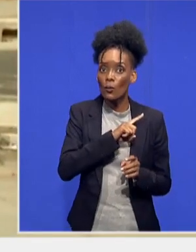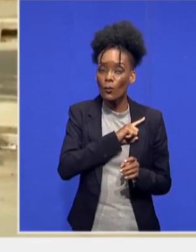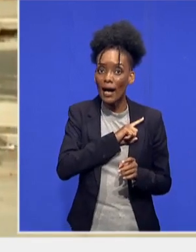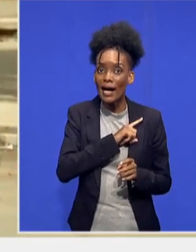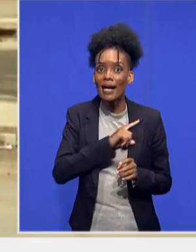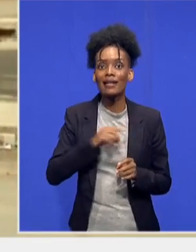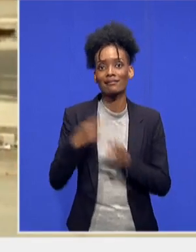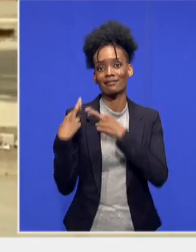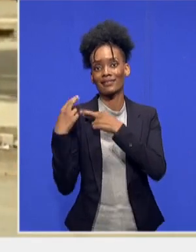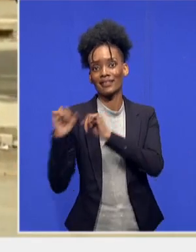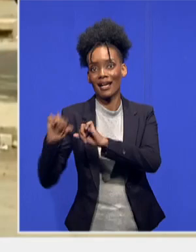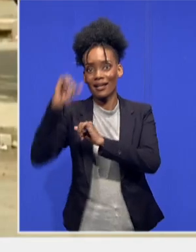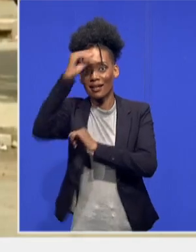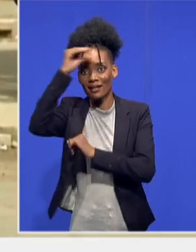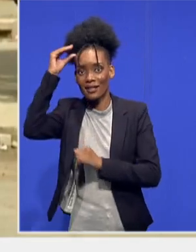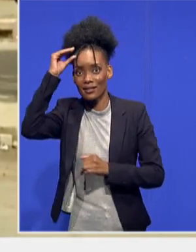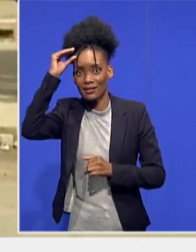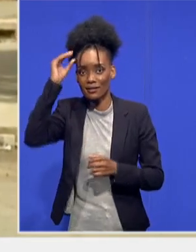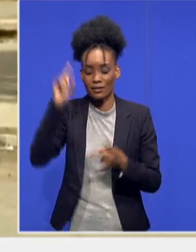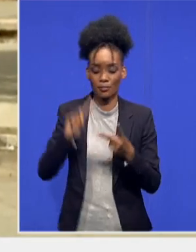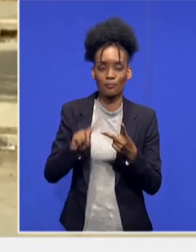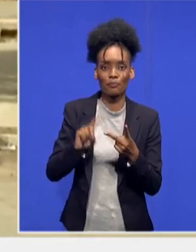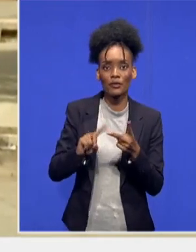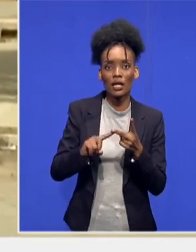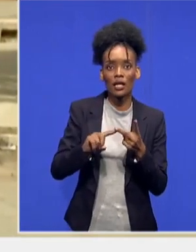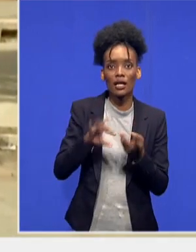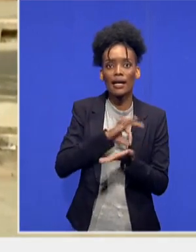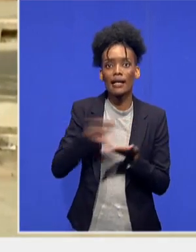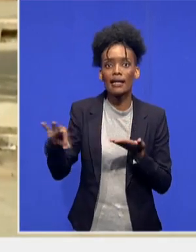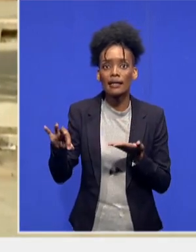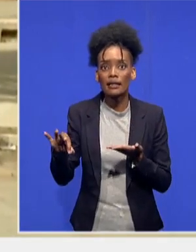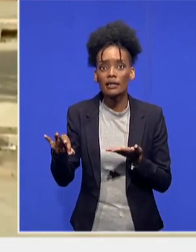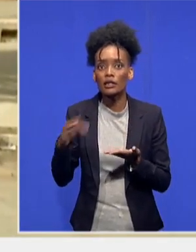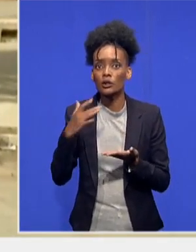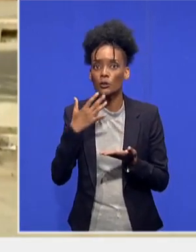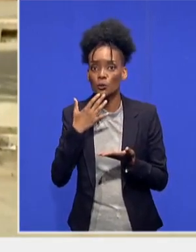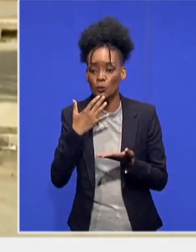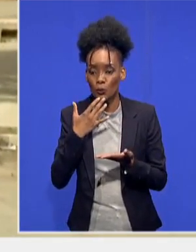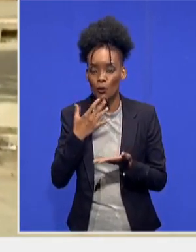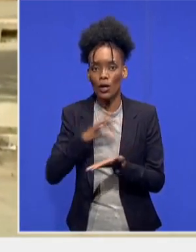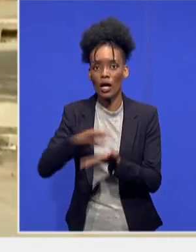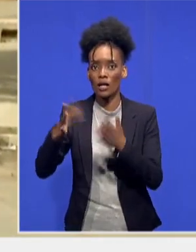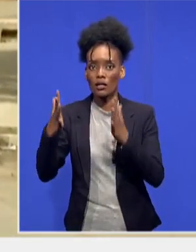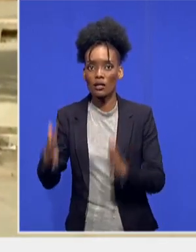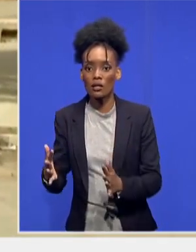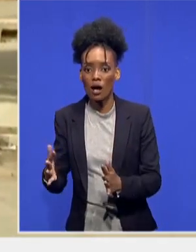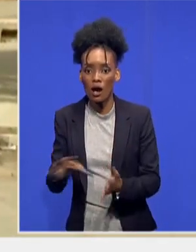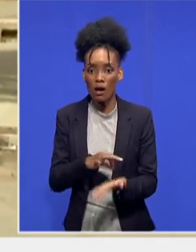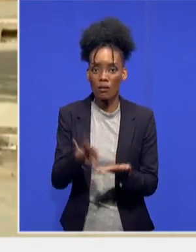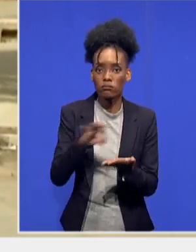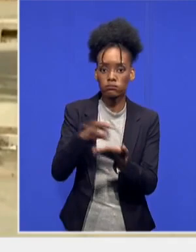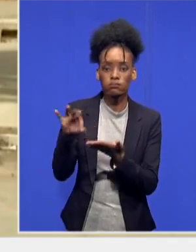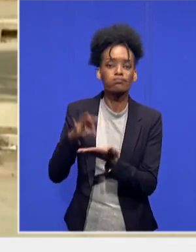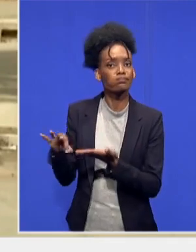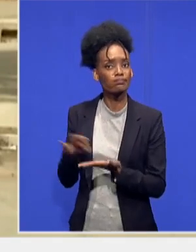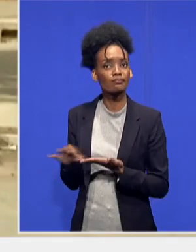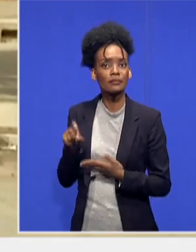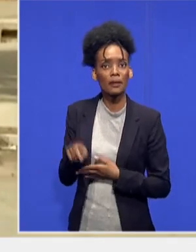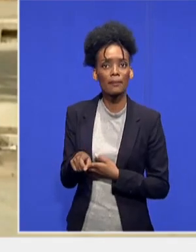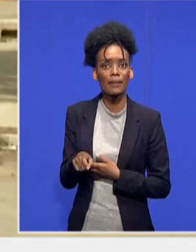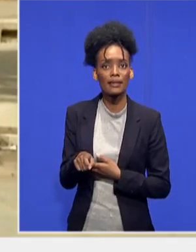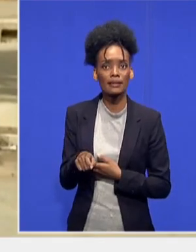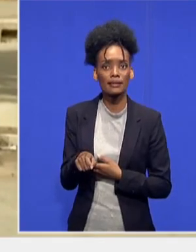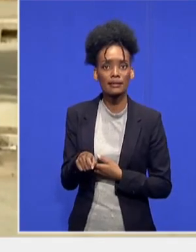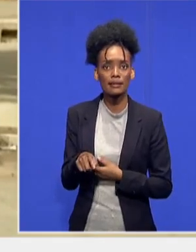nurses, cleaning is supposed to be administered by cleaners who are autoclaves are supposed to